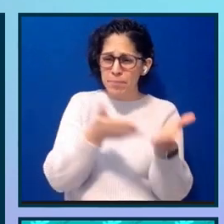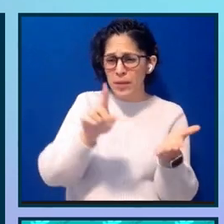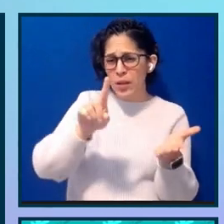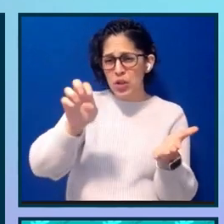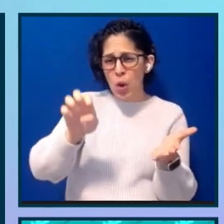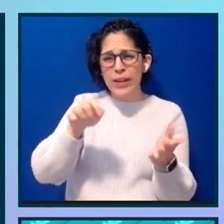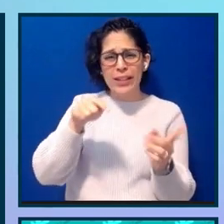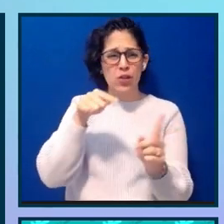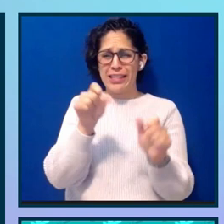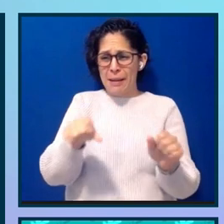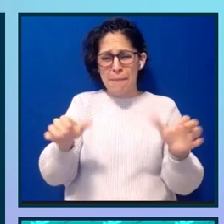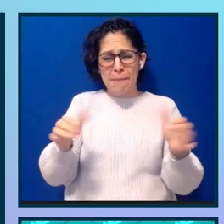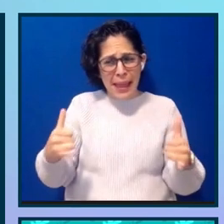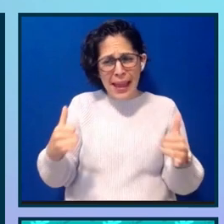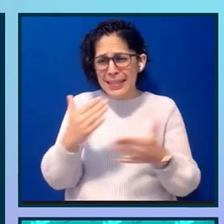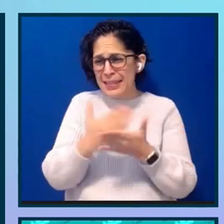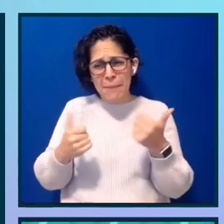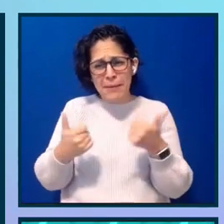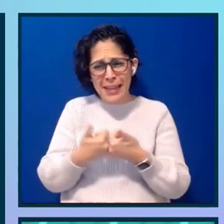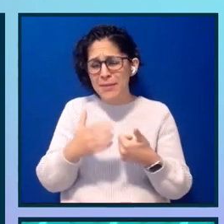maybe make it a bit better.